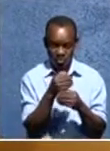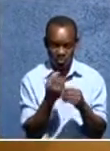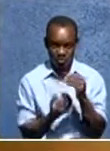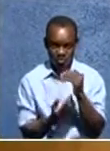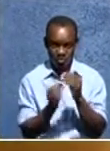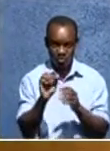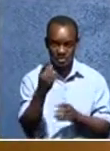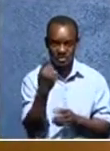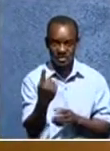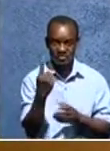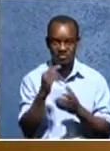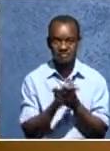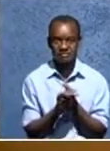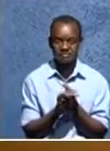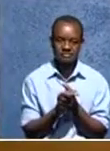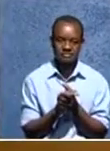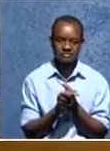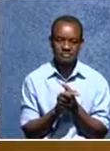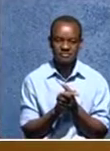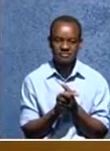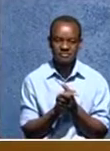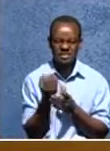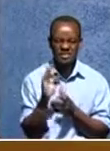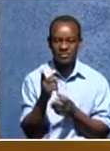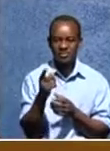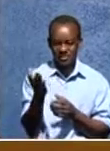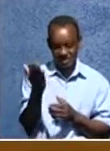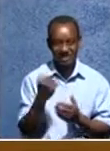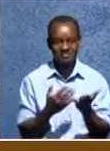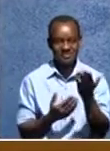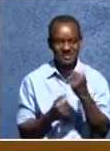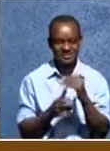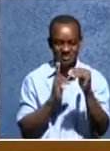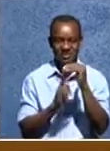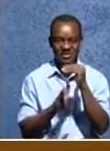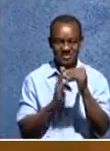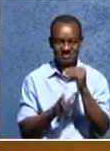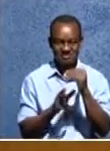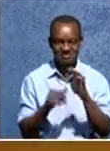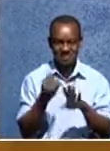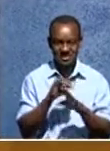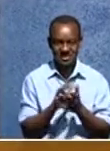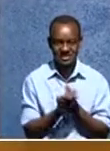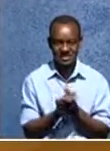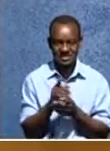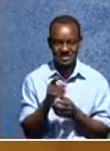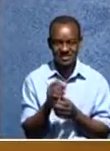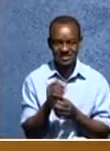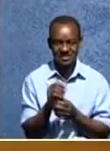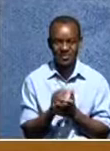surprise if you actually come to the Tourism Expo and see, oh wow, I didn't realize that.